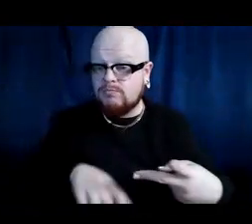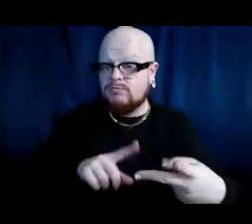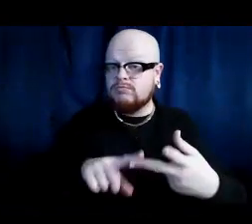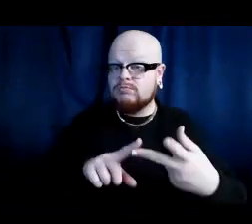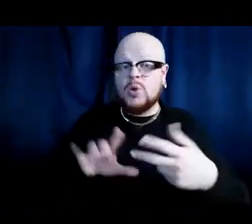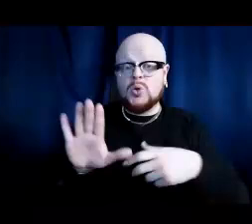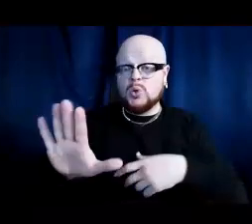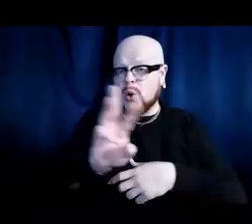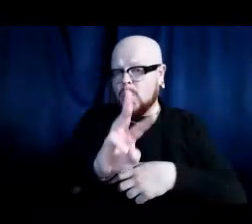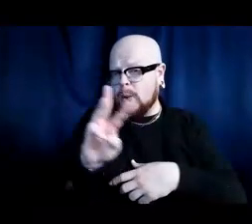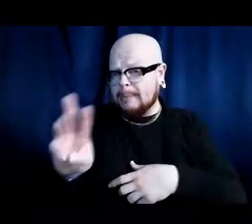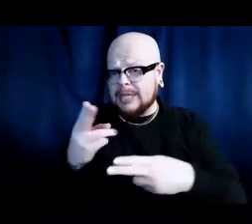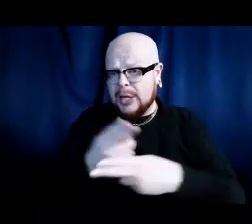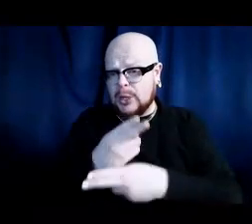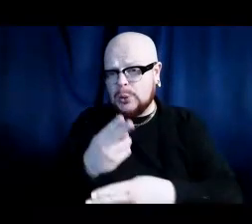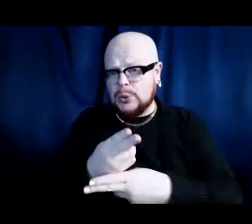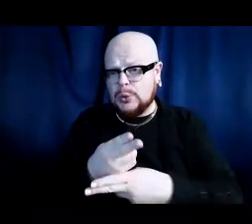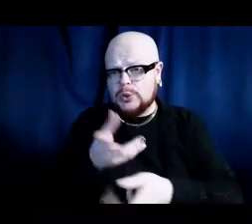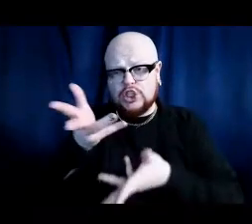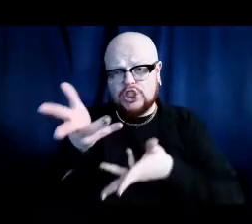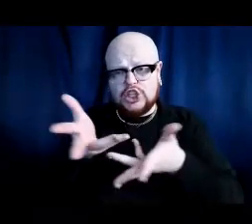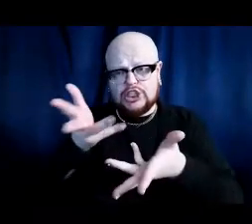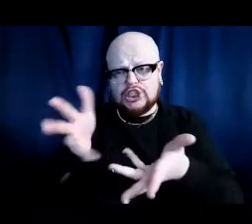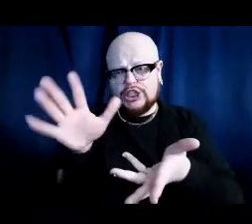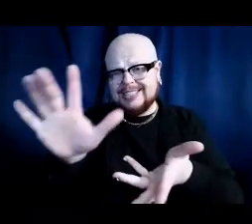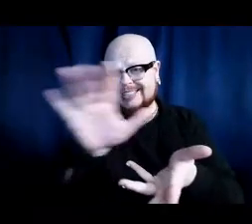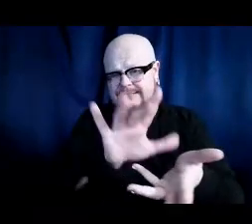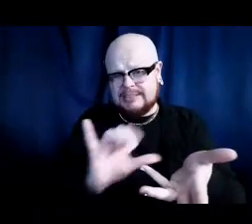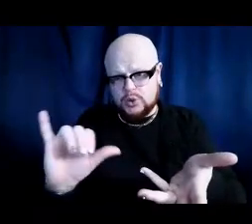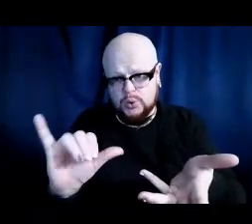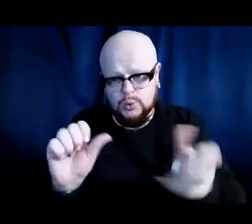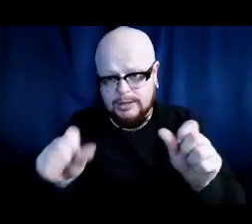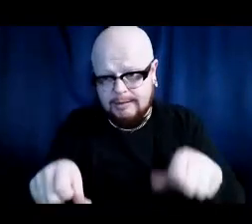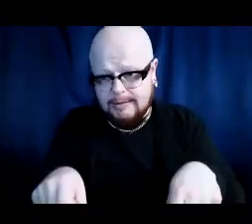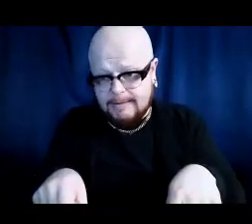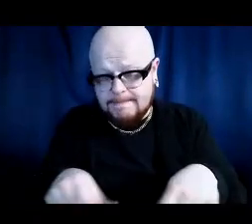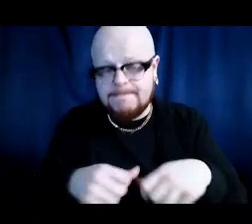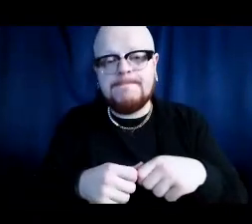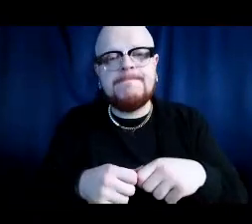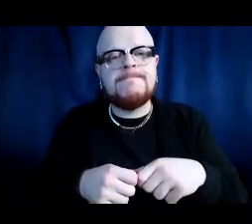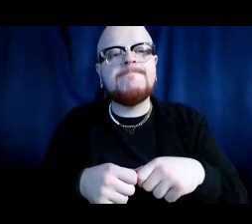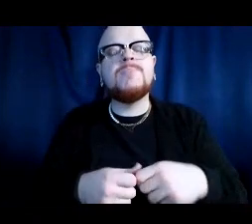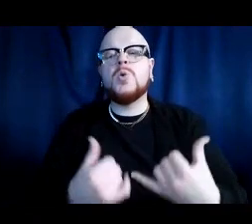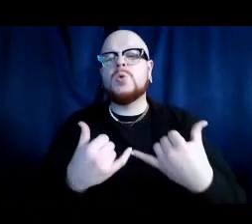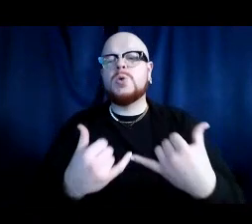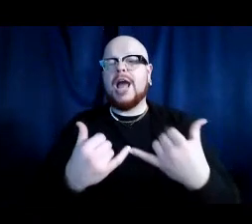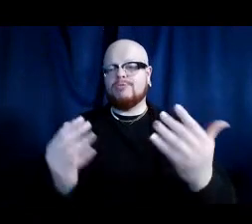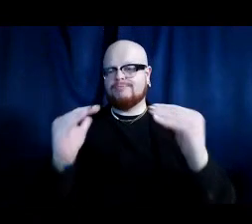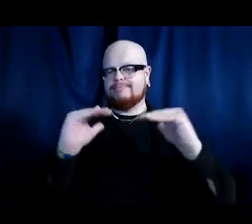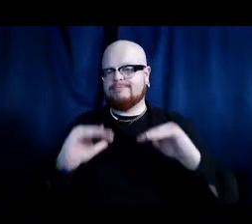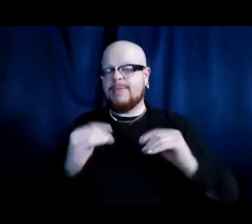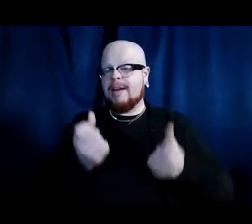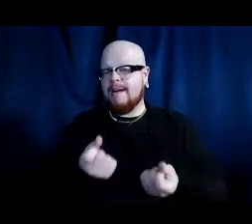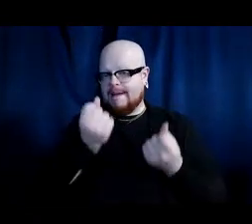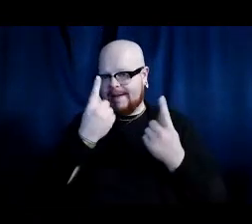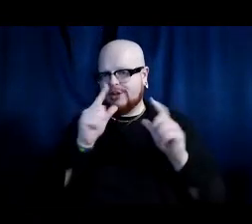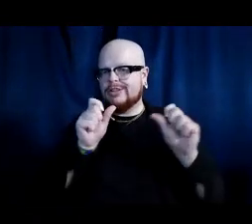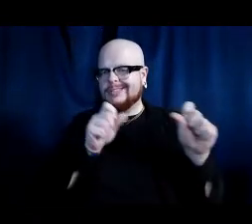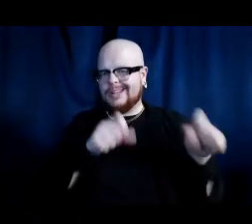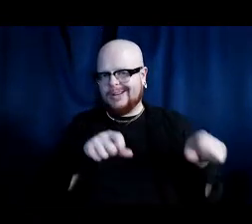Alanna, that brings us to our third principle, understandable, which means the user must be able to comprehend the